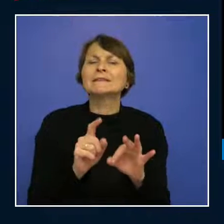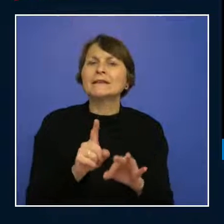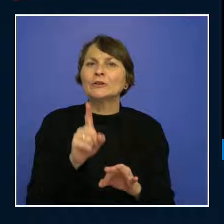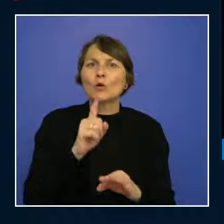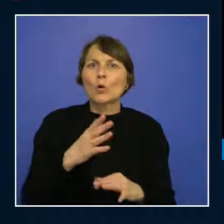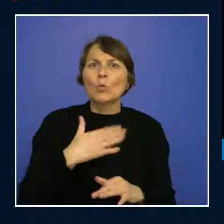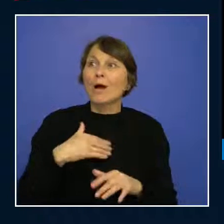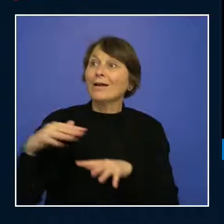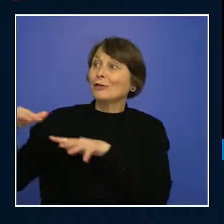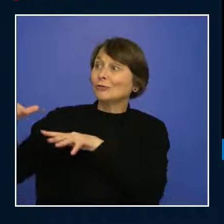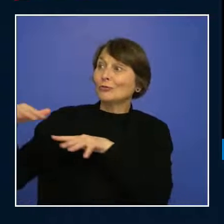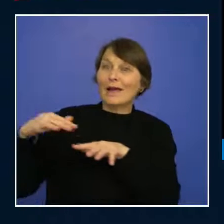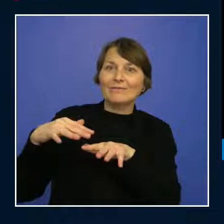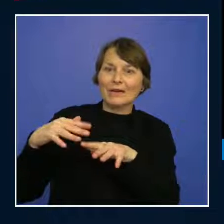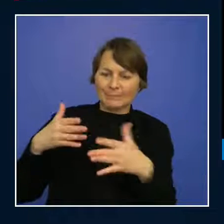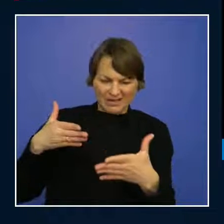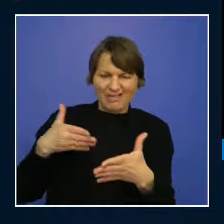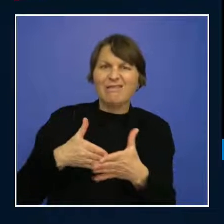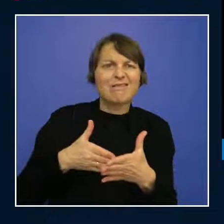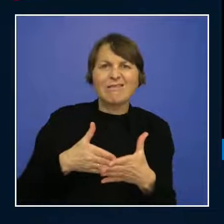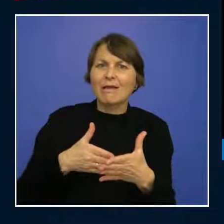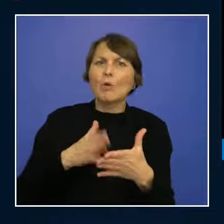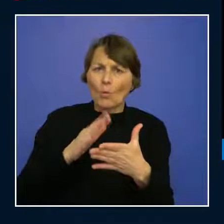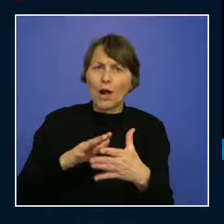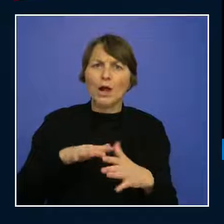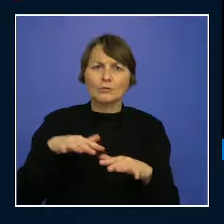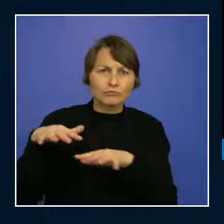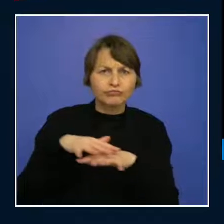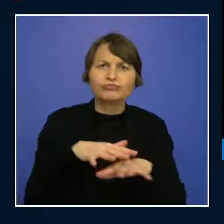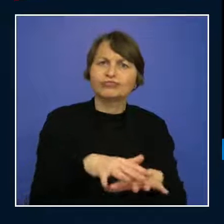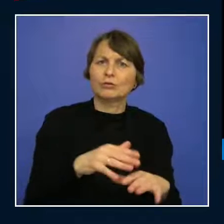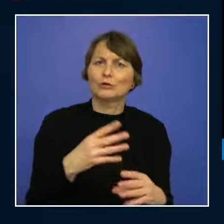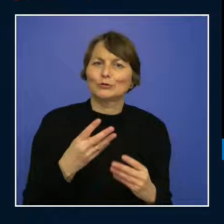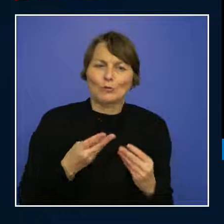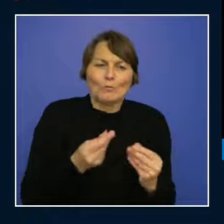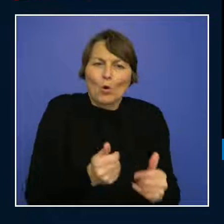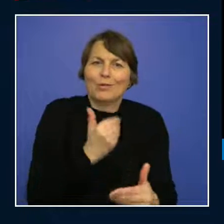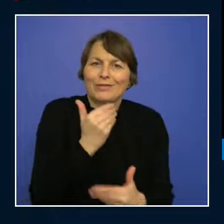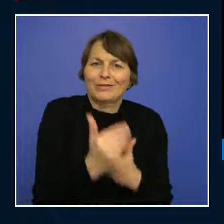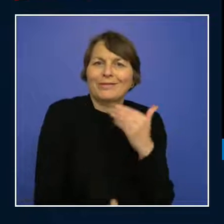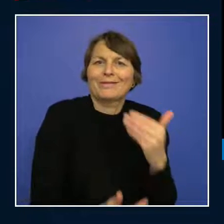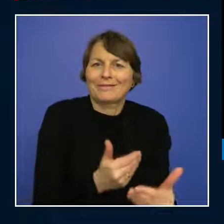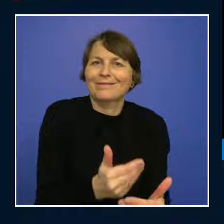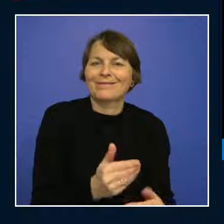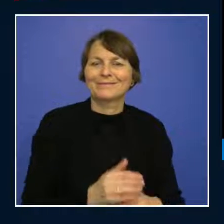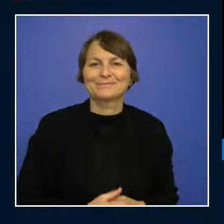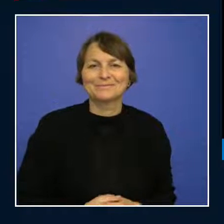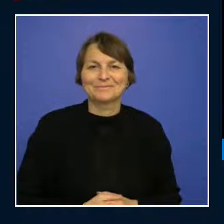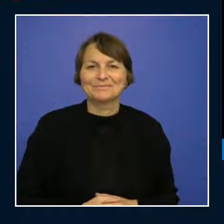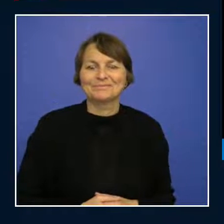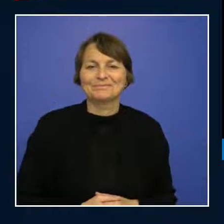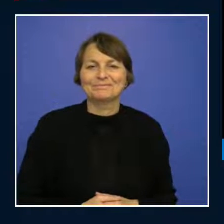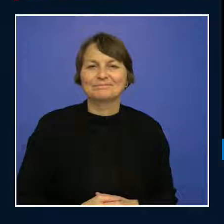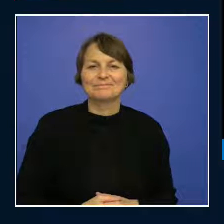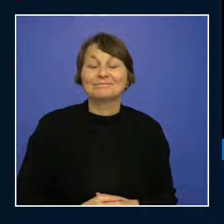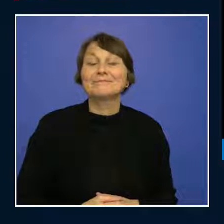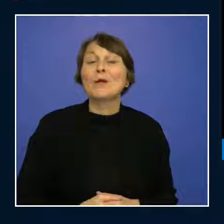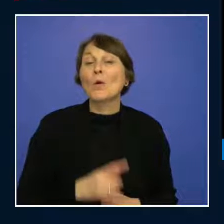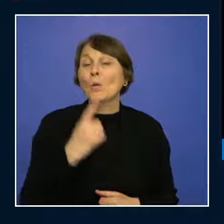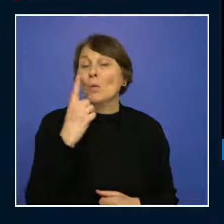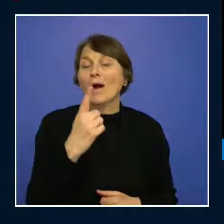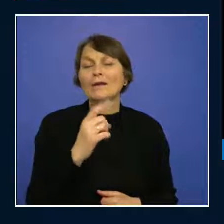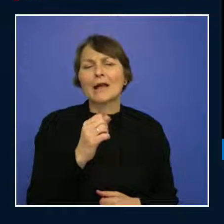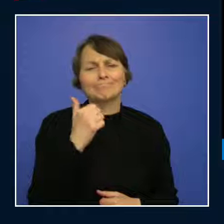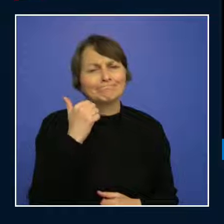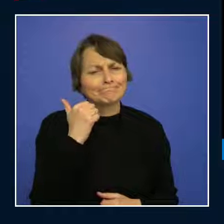traffic to something that isn't there or isn't available for your customers. Now, one of the features that I like about the load